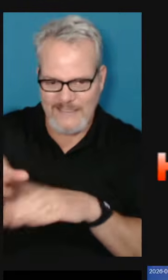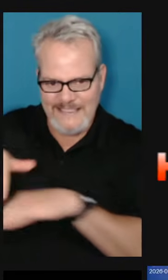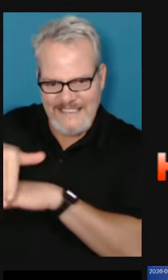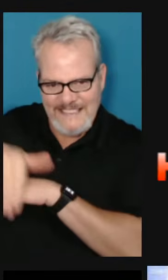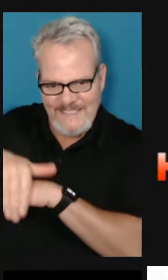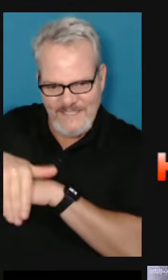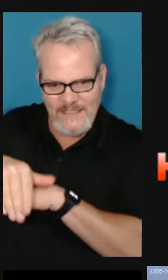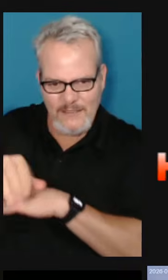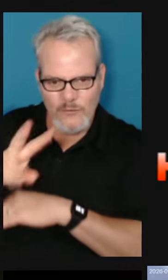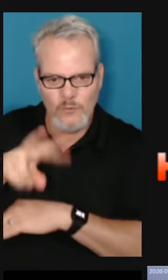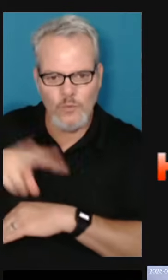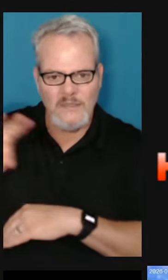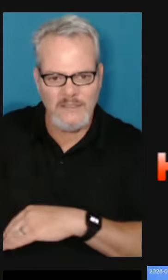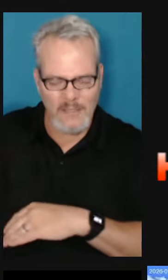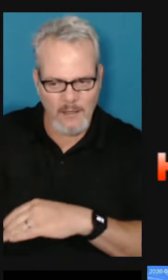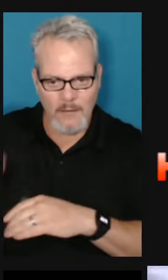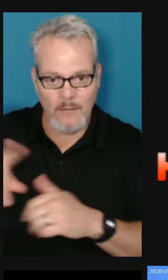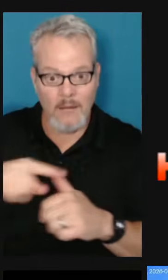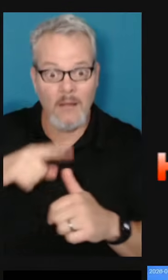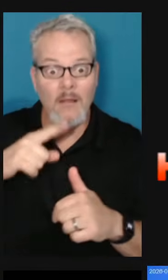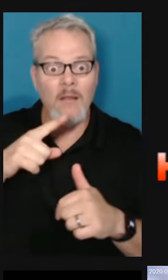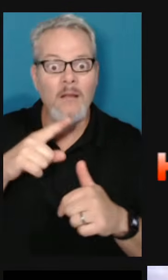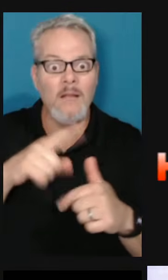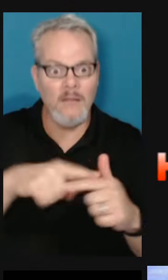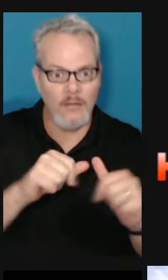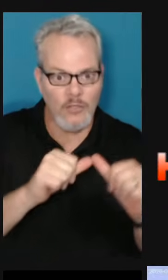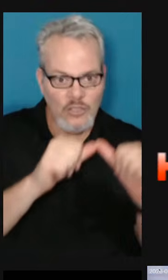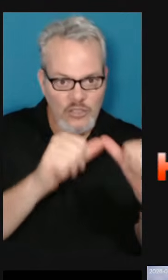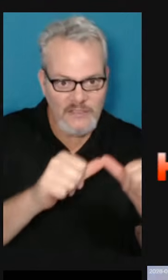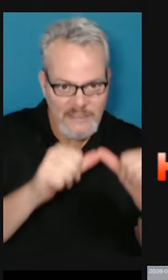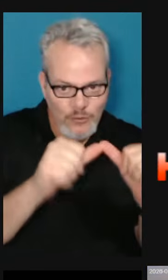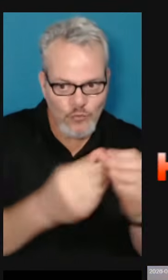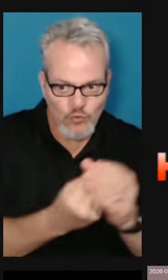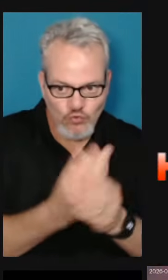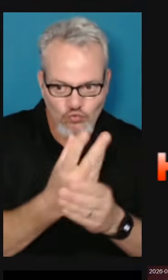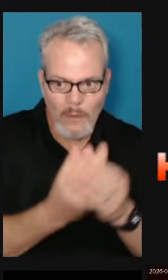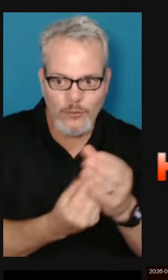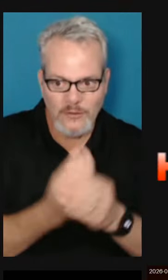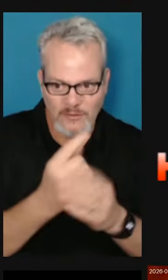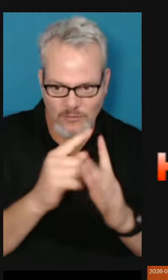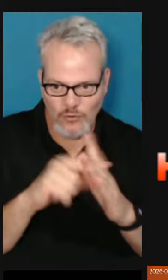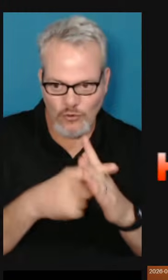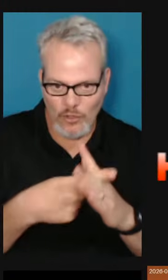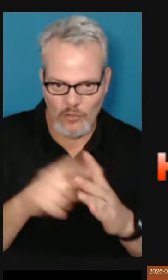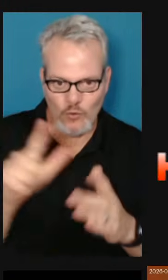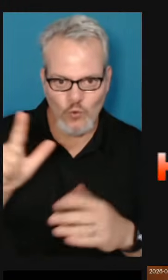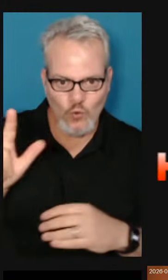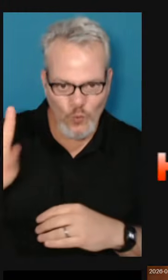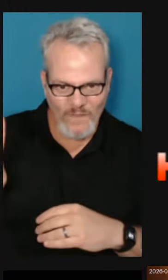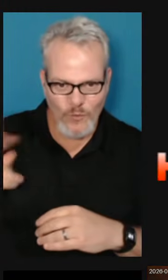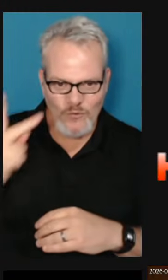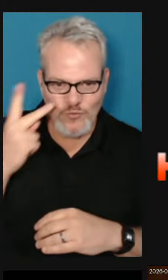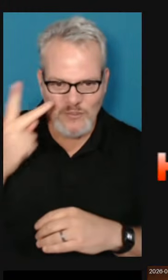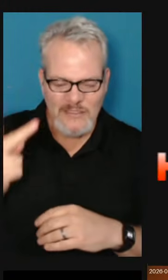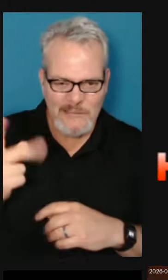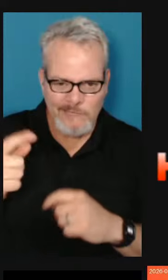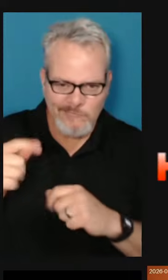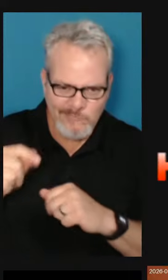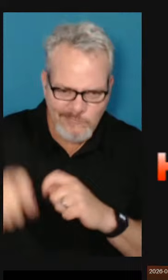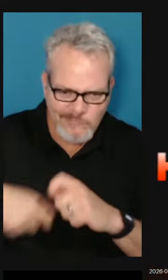continuous eruption on the 24th as the start of our animation. You saw the ramping up of the fountains, all the ash